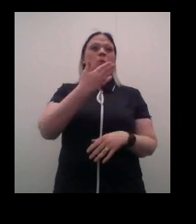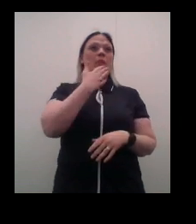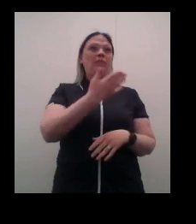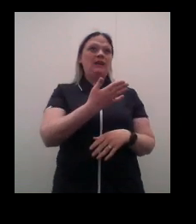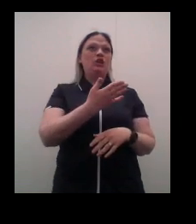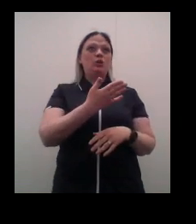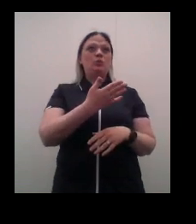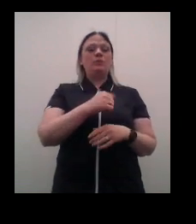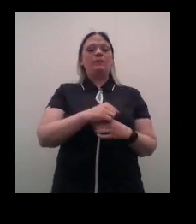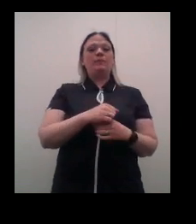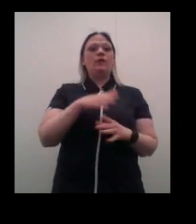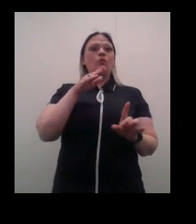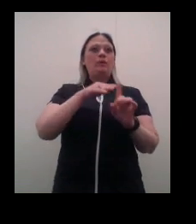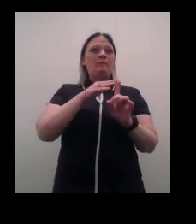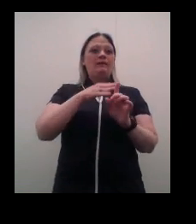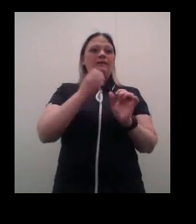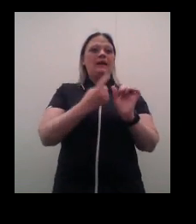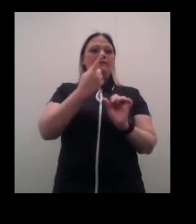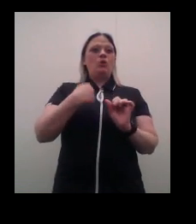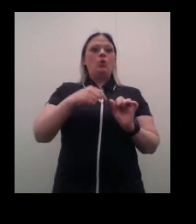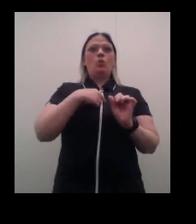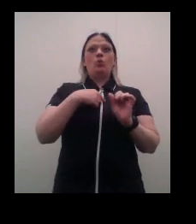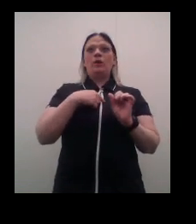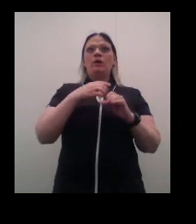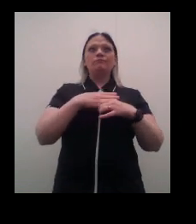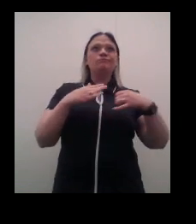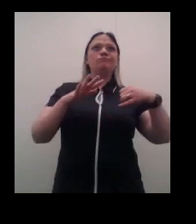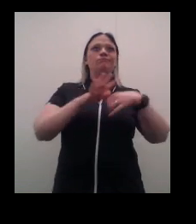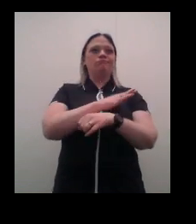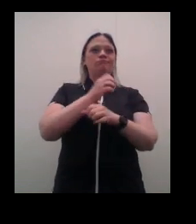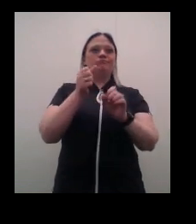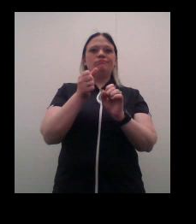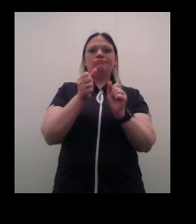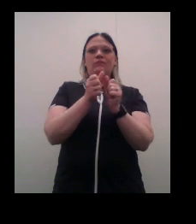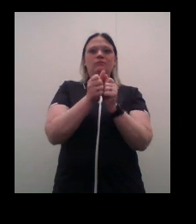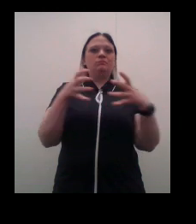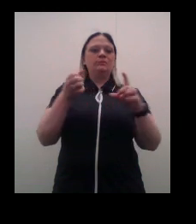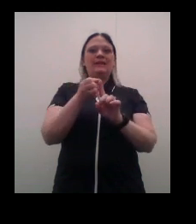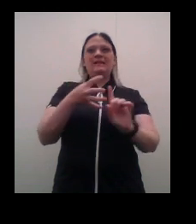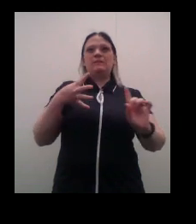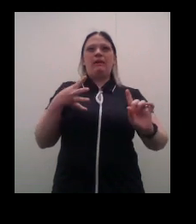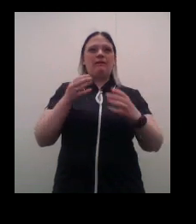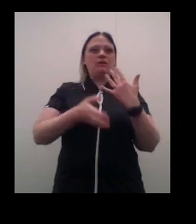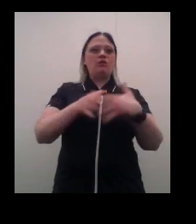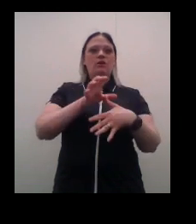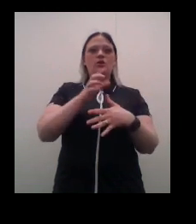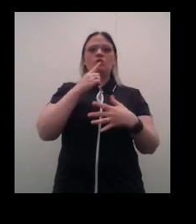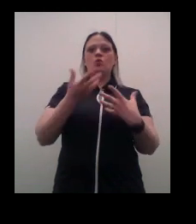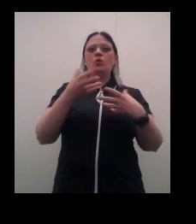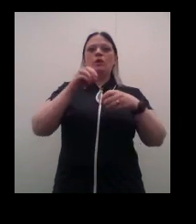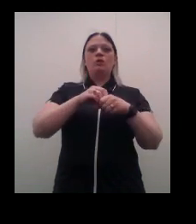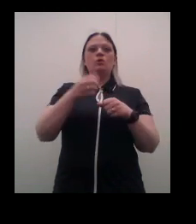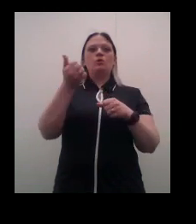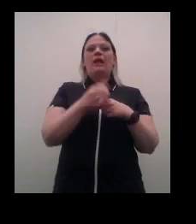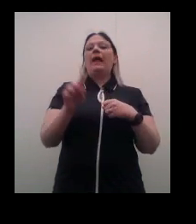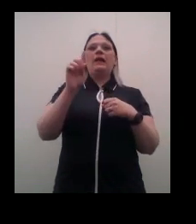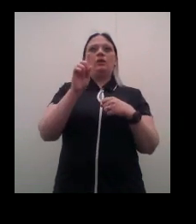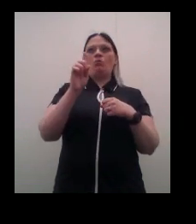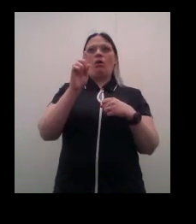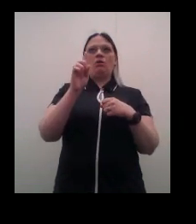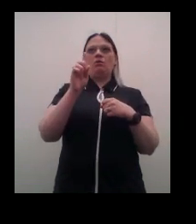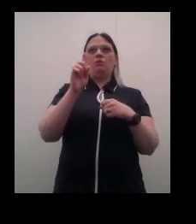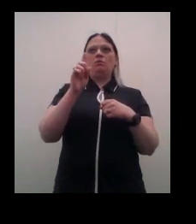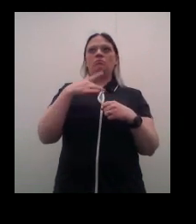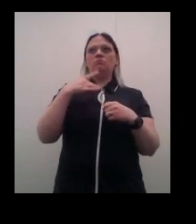want to remind everybody that we've completely expanded our testing criteria to include anybody who is symptomatic. And